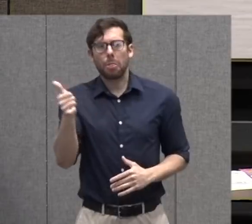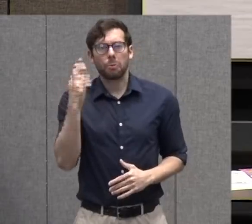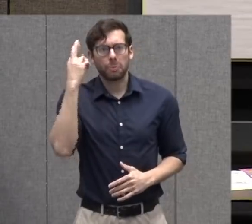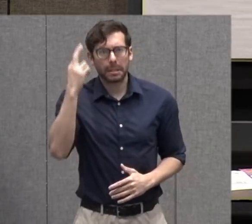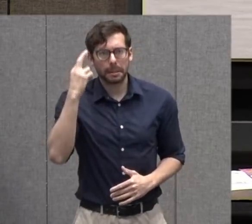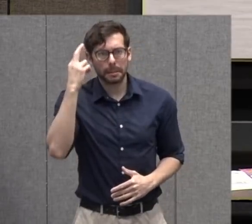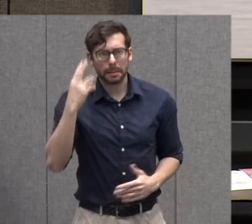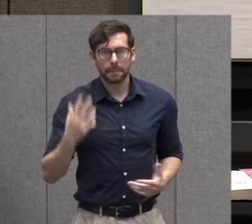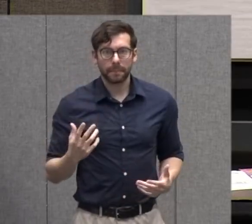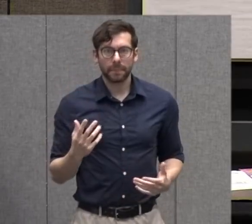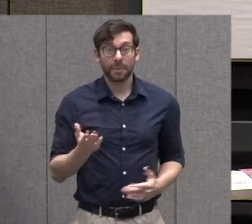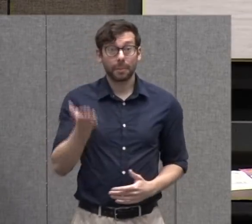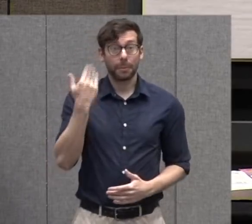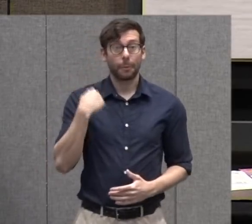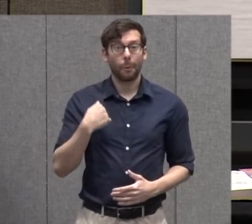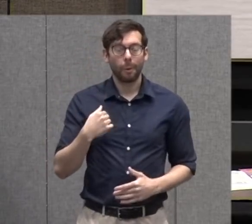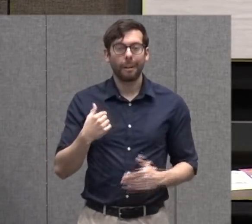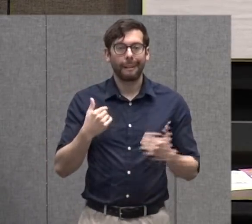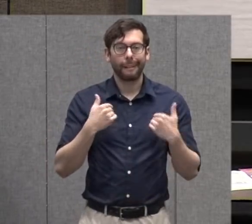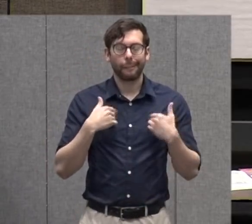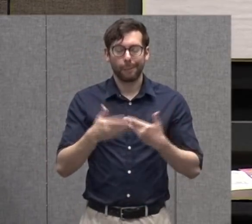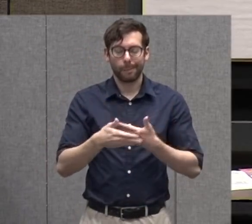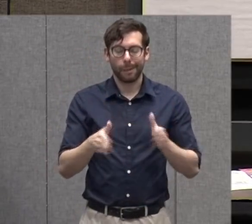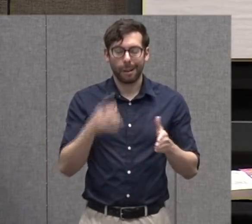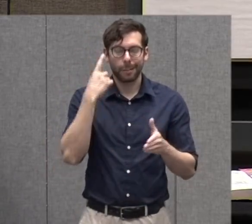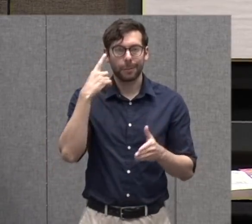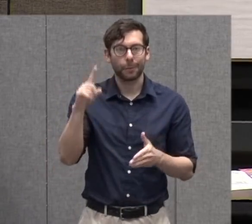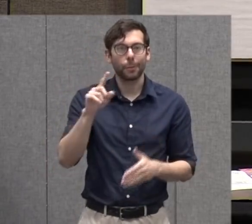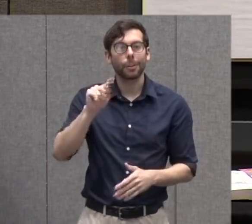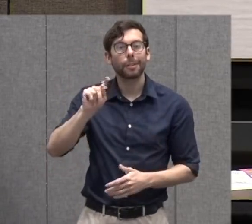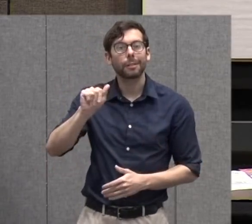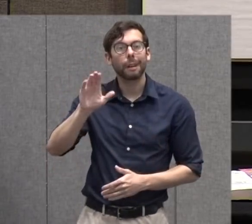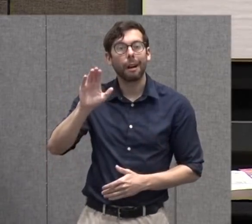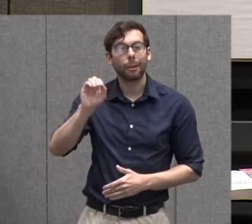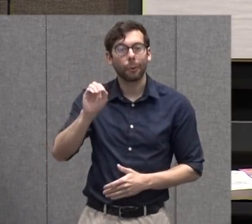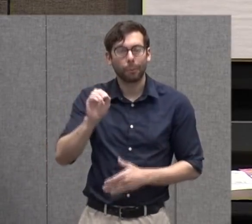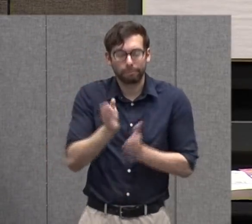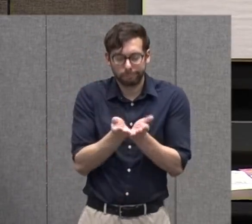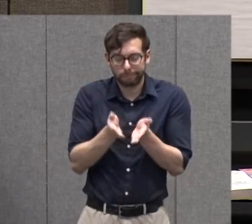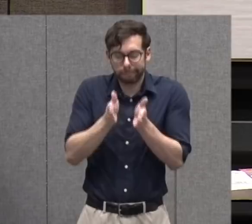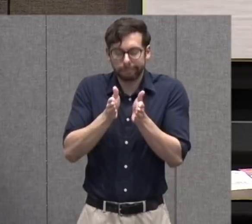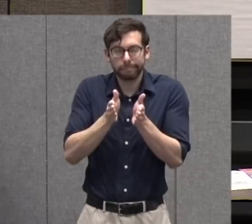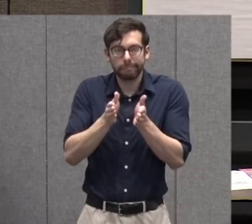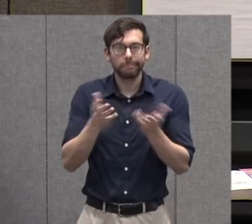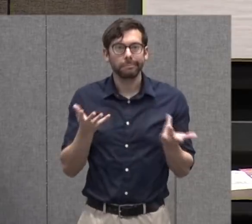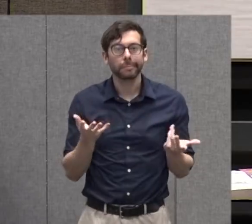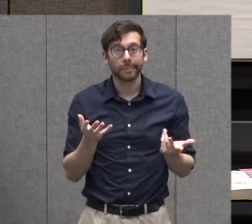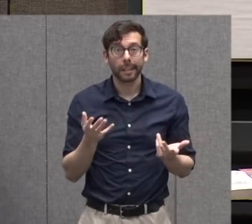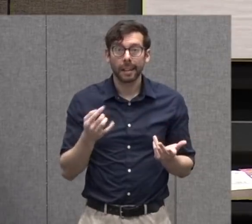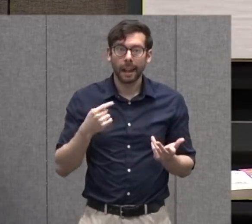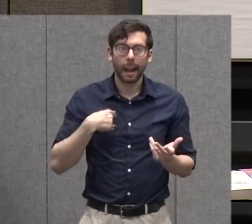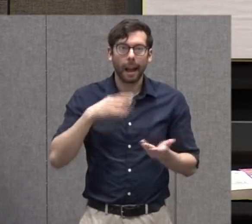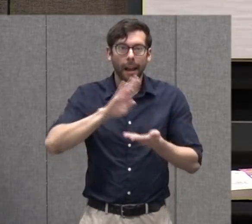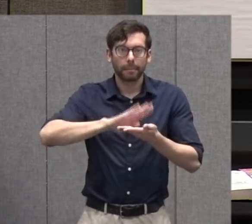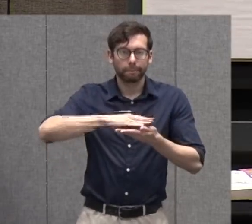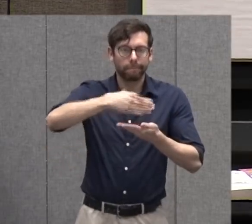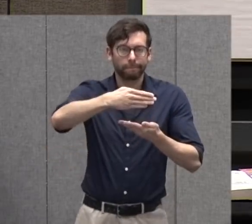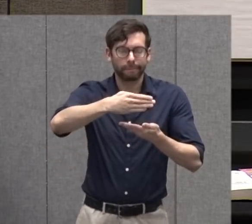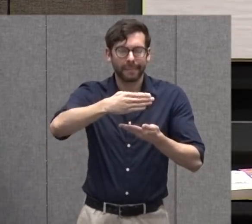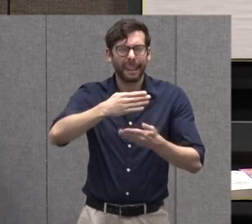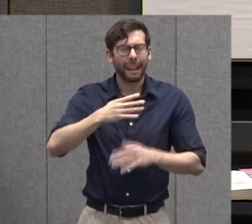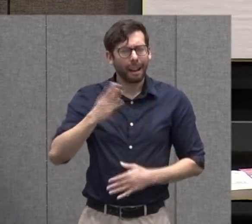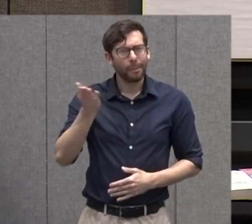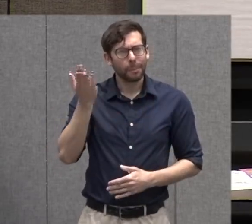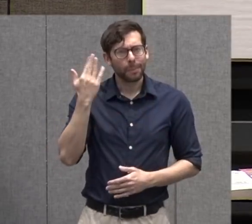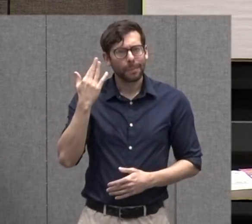some hard taco shells in it, and I opened it up, and I thought, you know, I've been seeing a lot of lizards out right